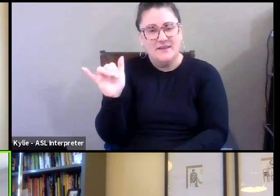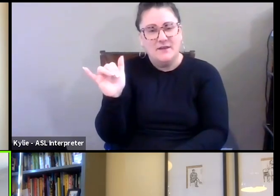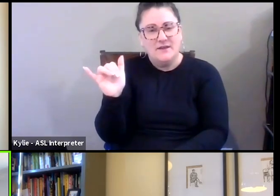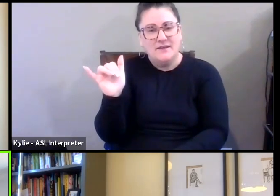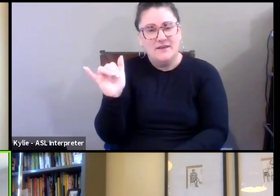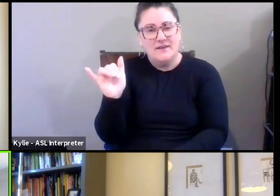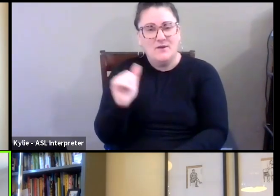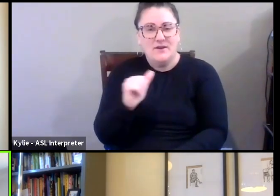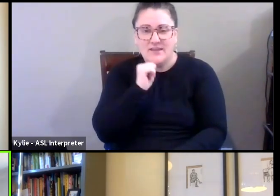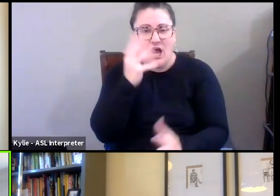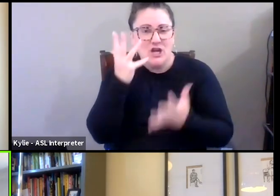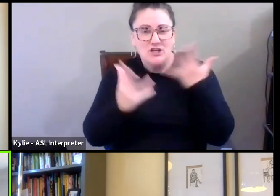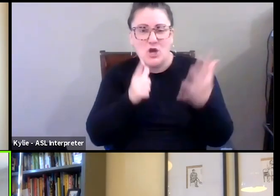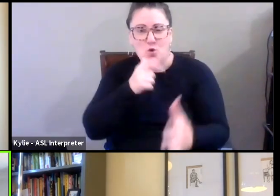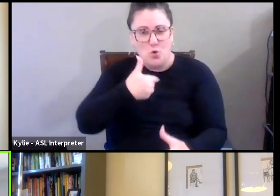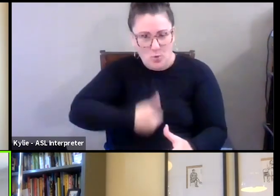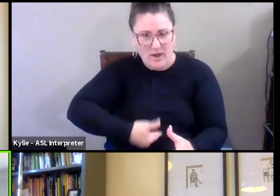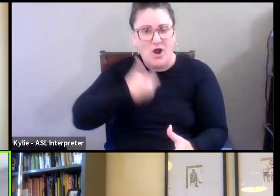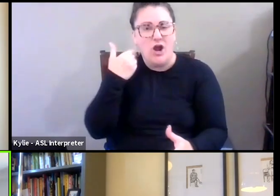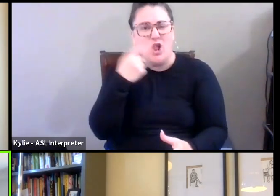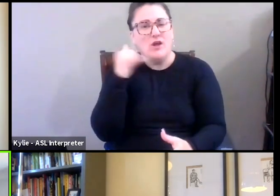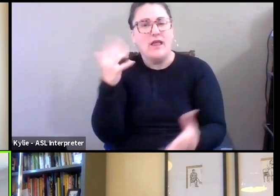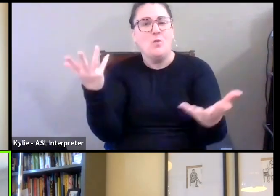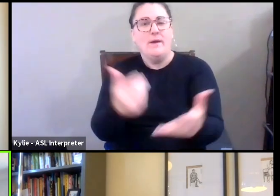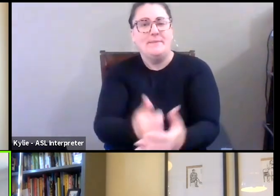we weren't too ashamed to be who we are, what would that look like?